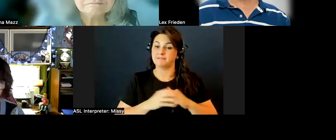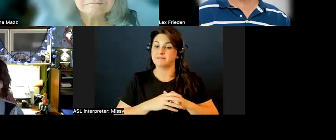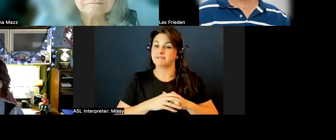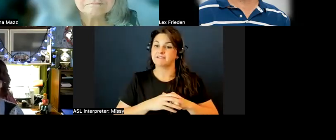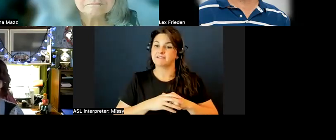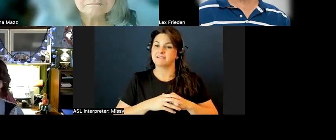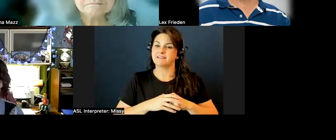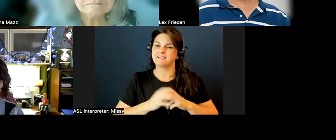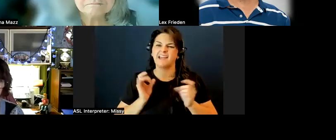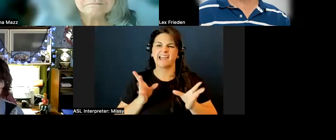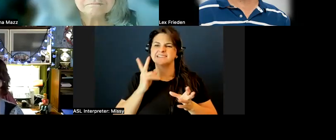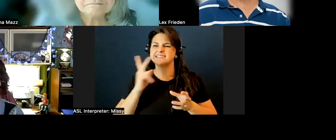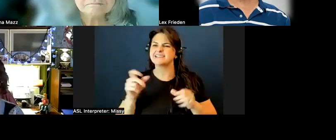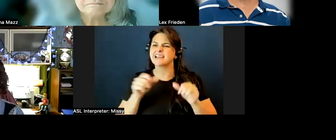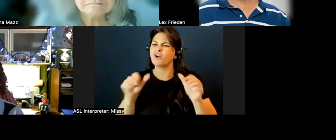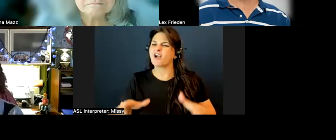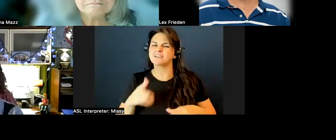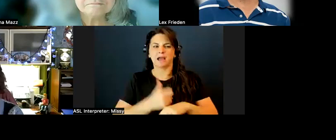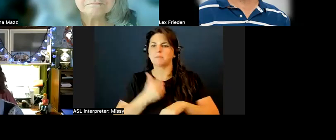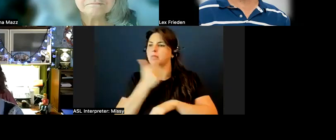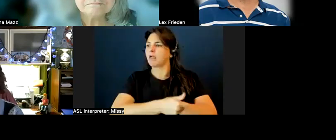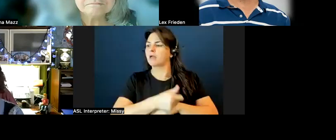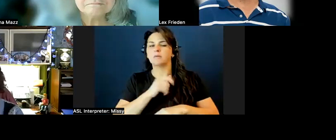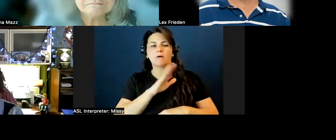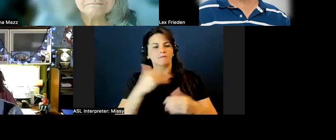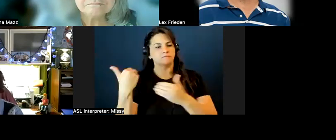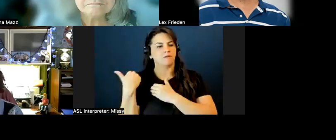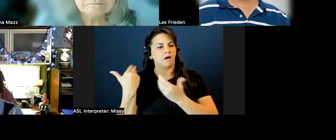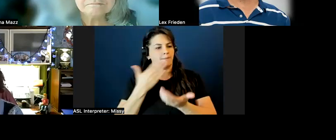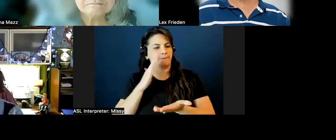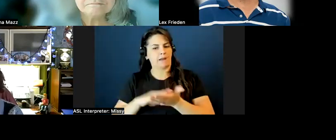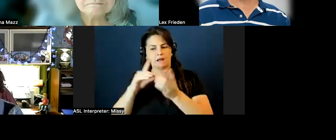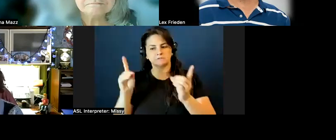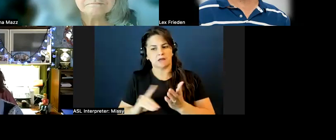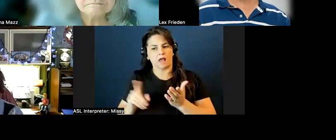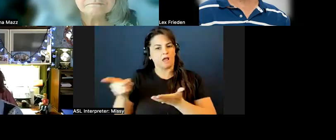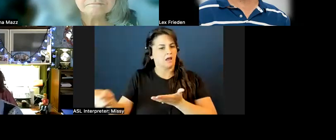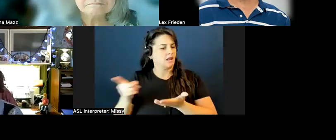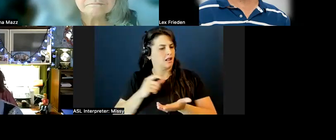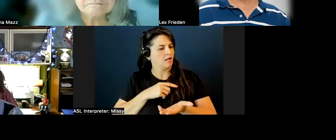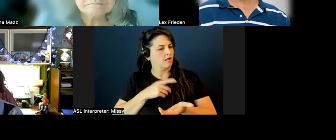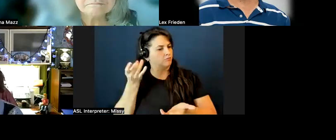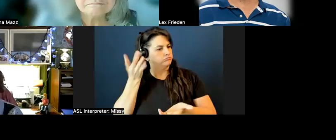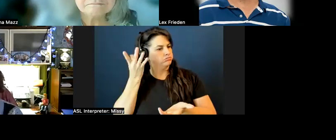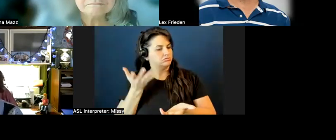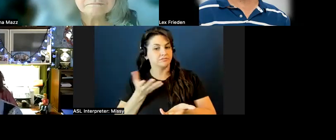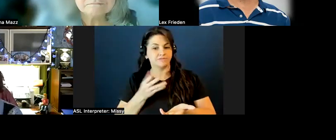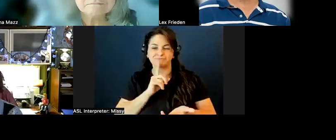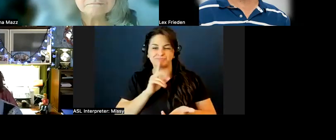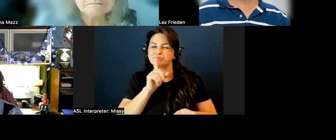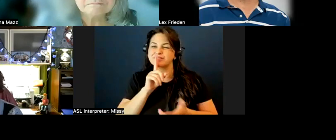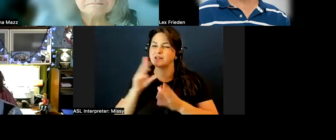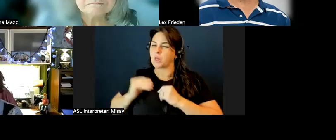to see architects blamed for bad design when the design was done by the owners and the builders.